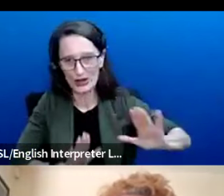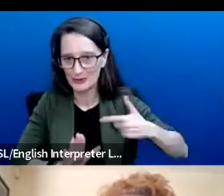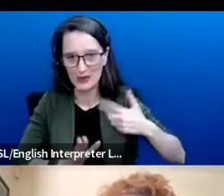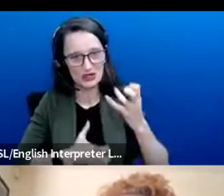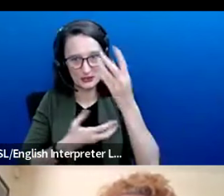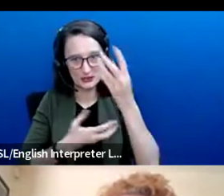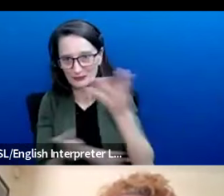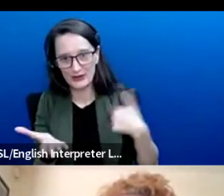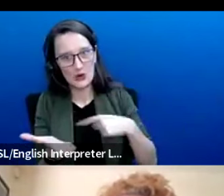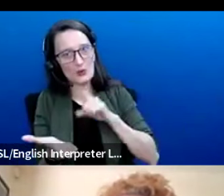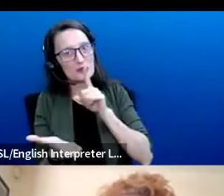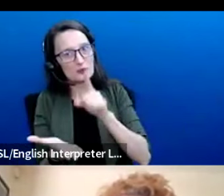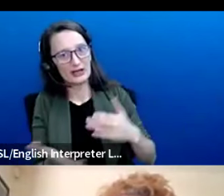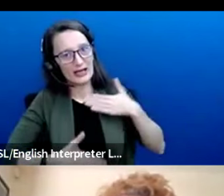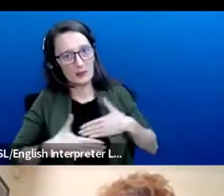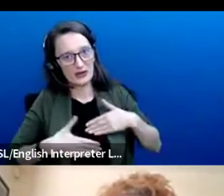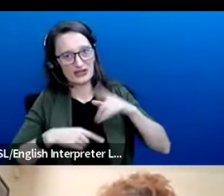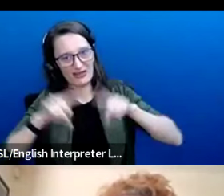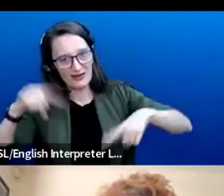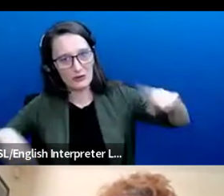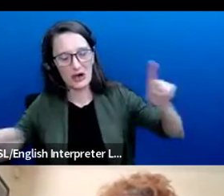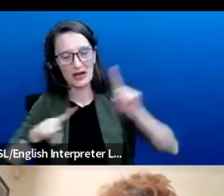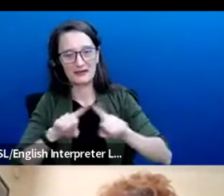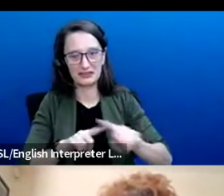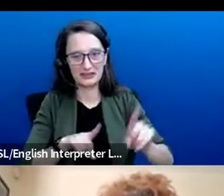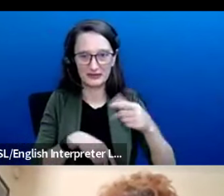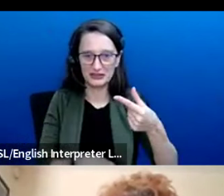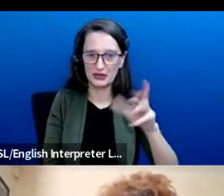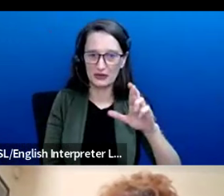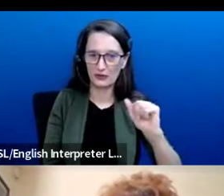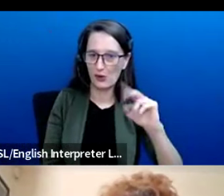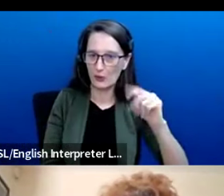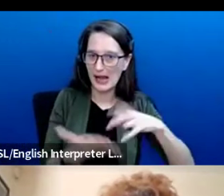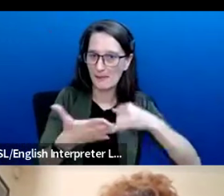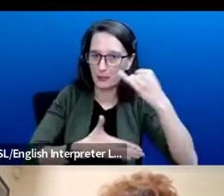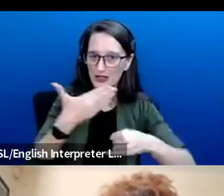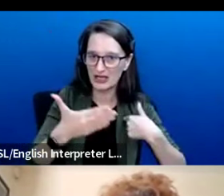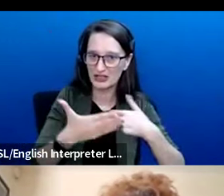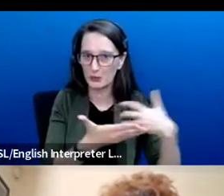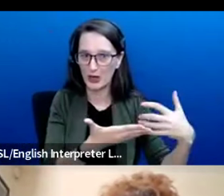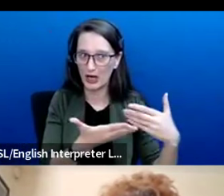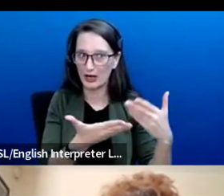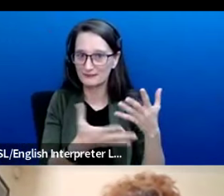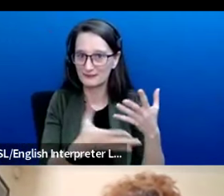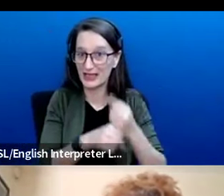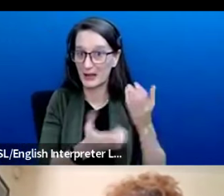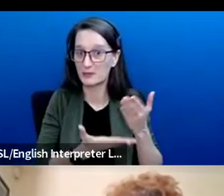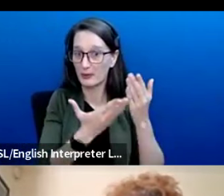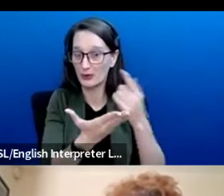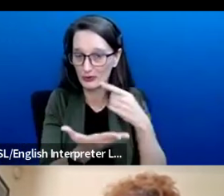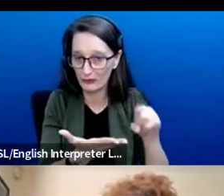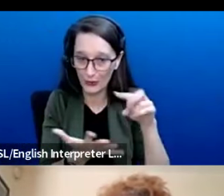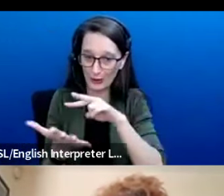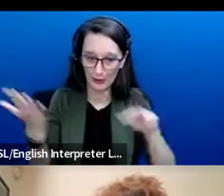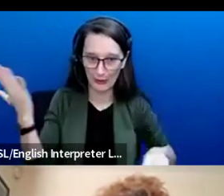really appreciate the variety of different grant projects that were proposed, and we cannot wait to see what